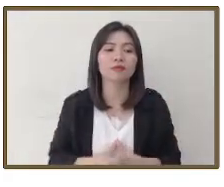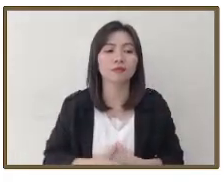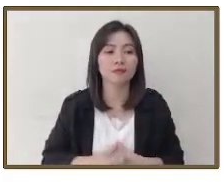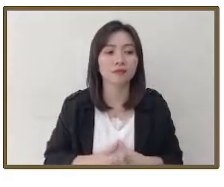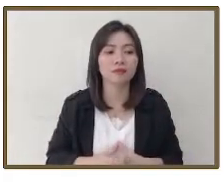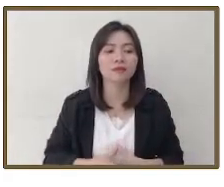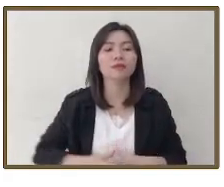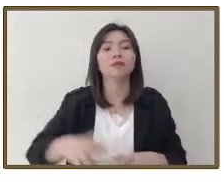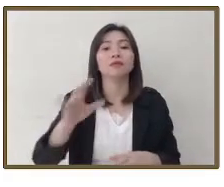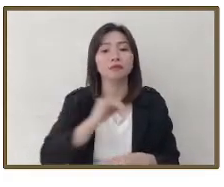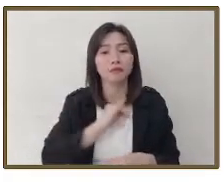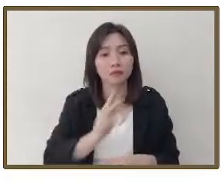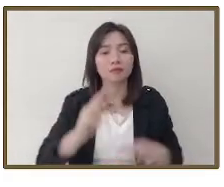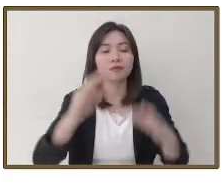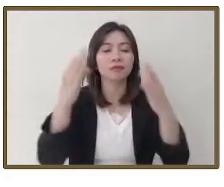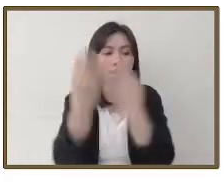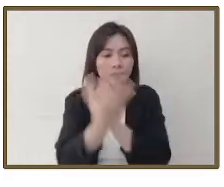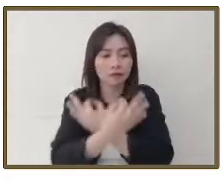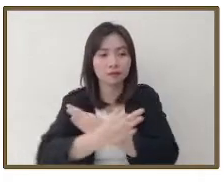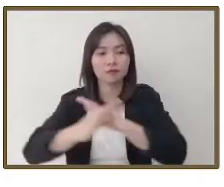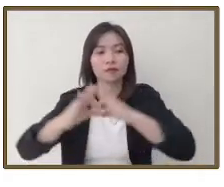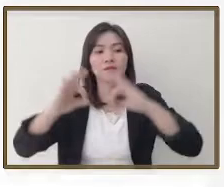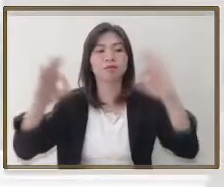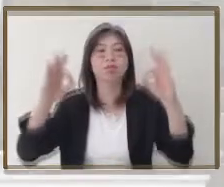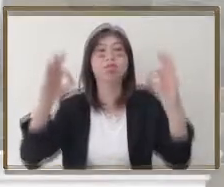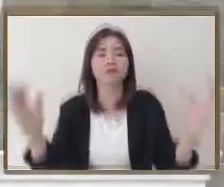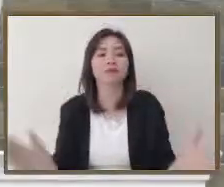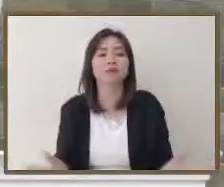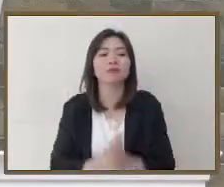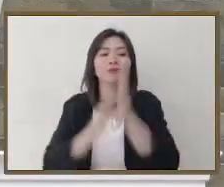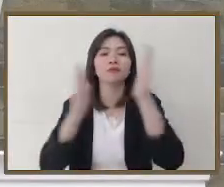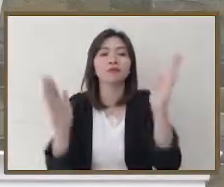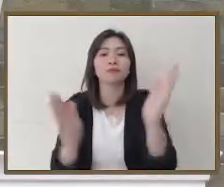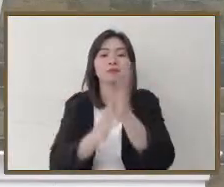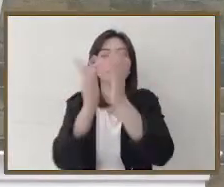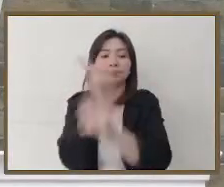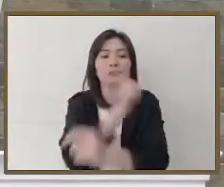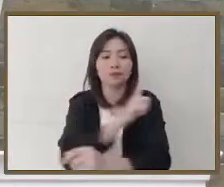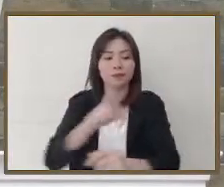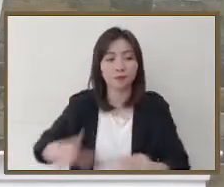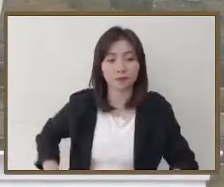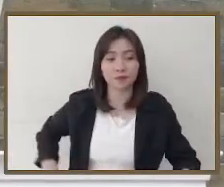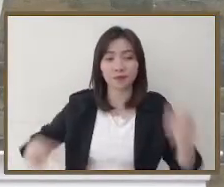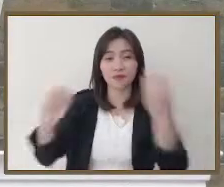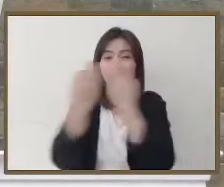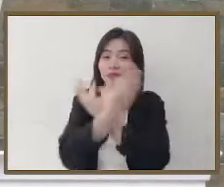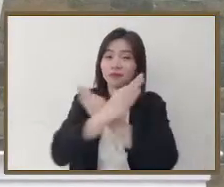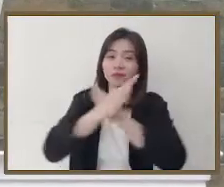last. I'm free, praise the Lord, free.